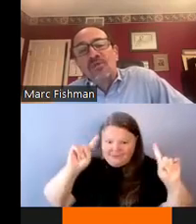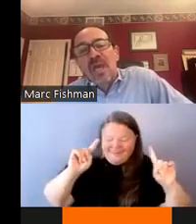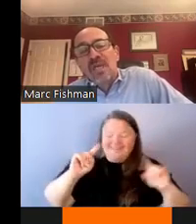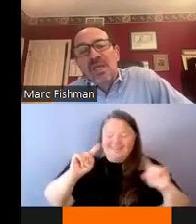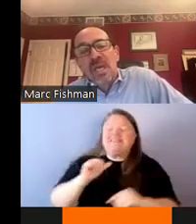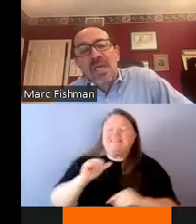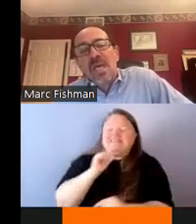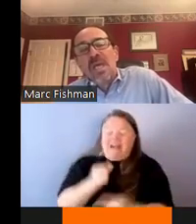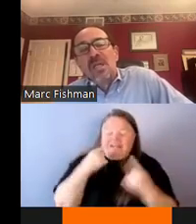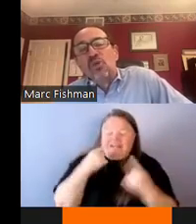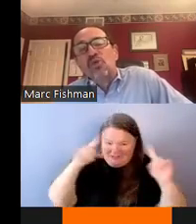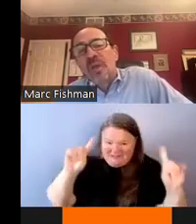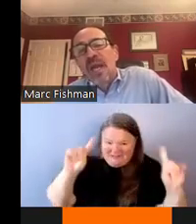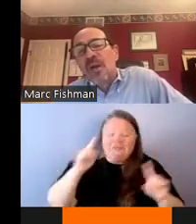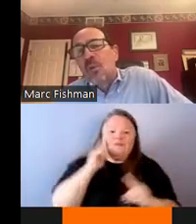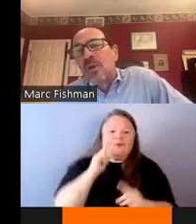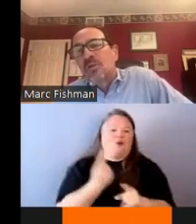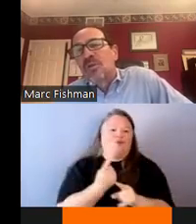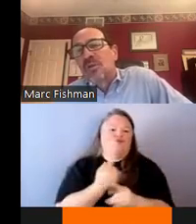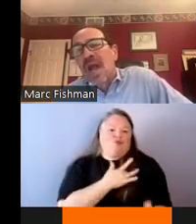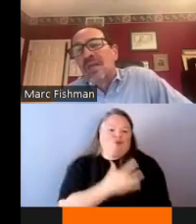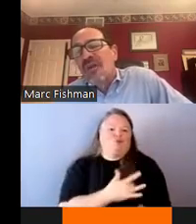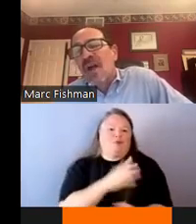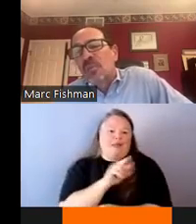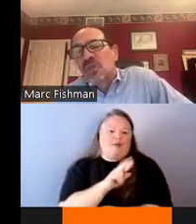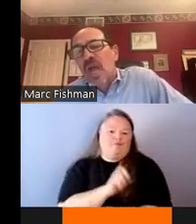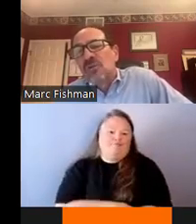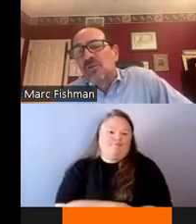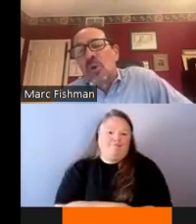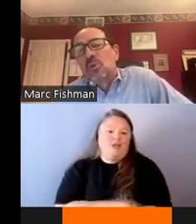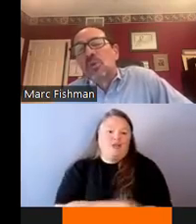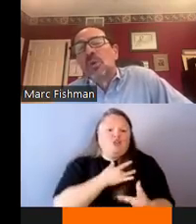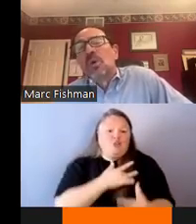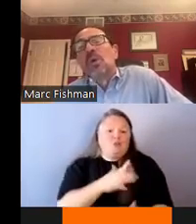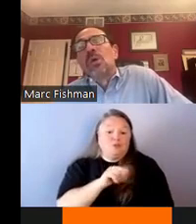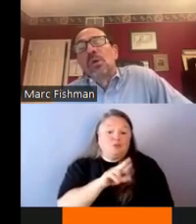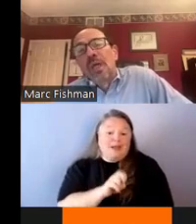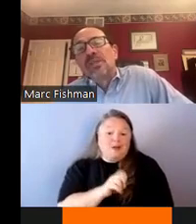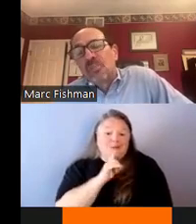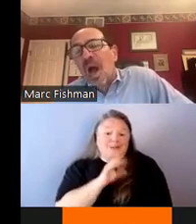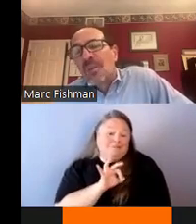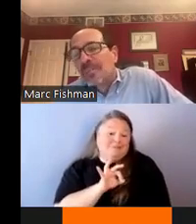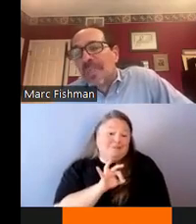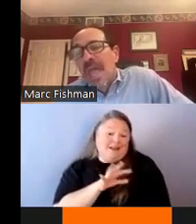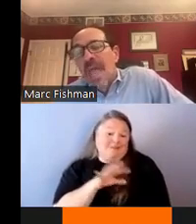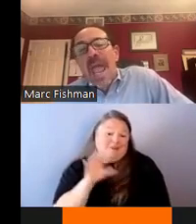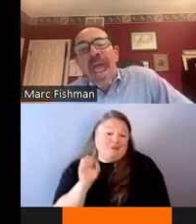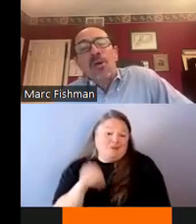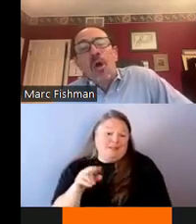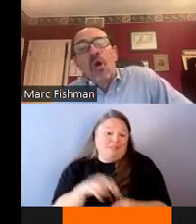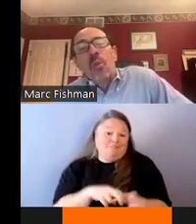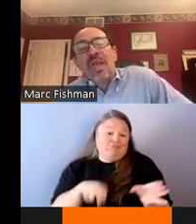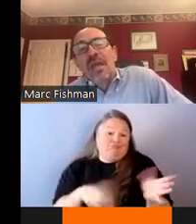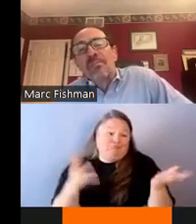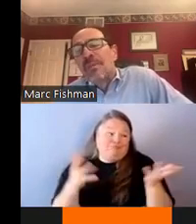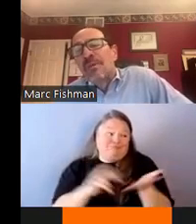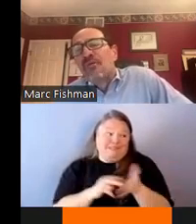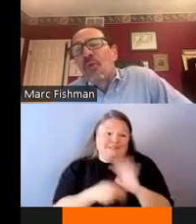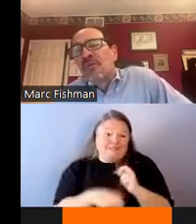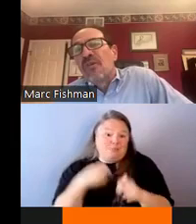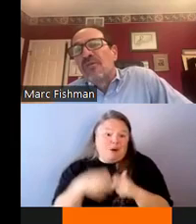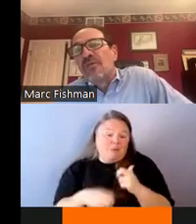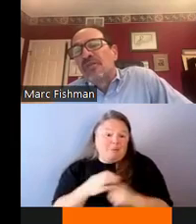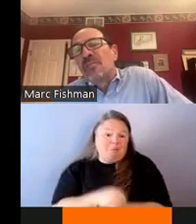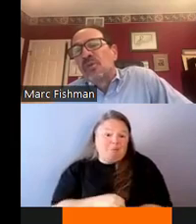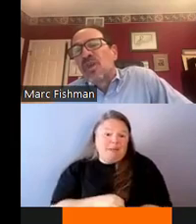the relapse rate in usual care was 95%. So that's a problem. And although we get